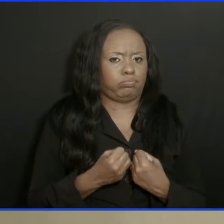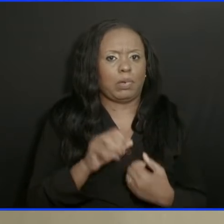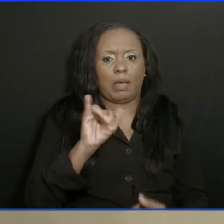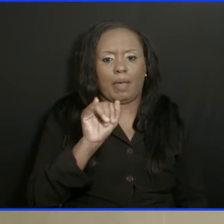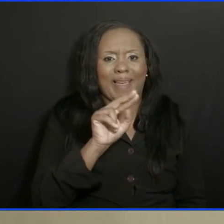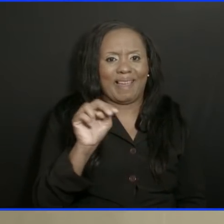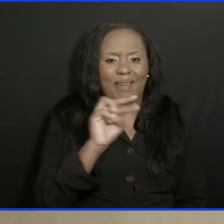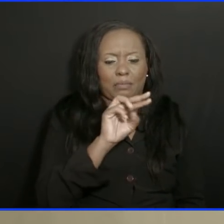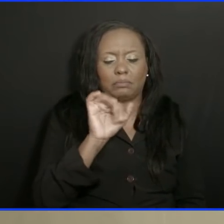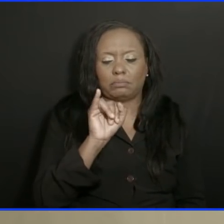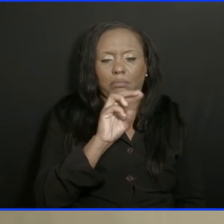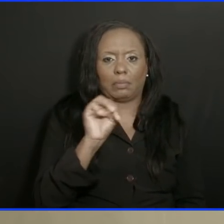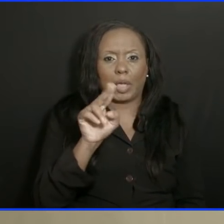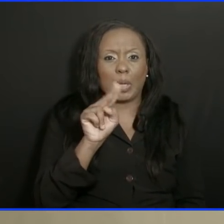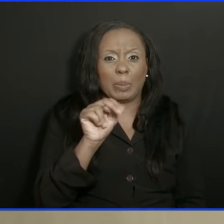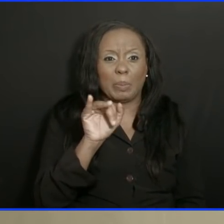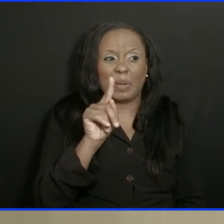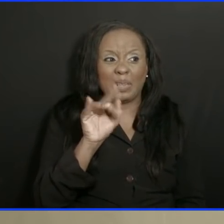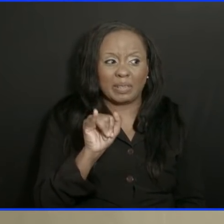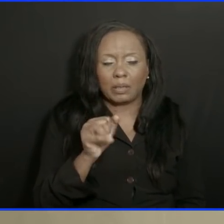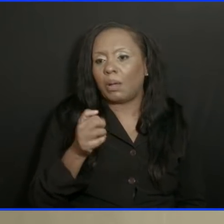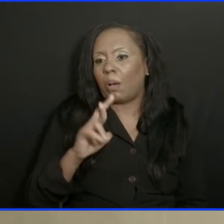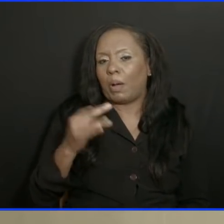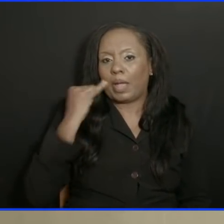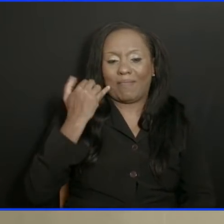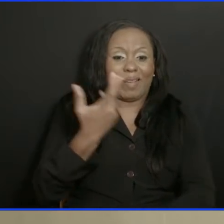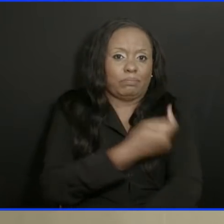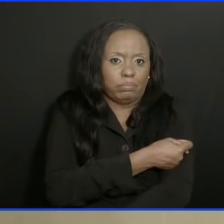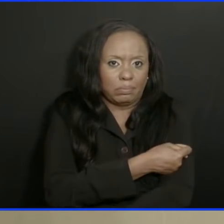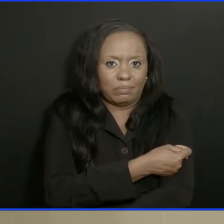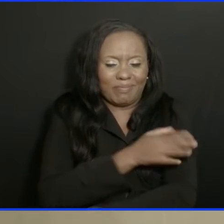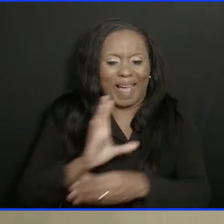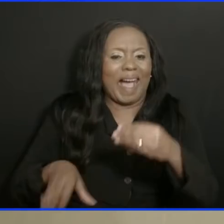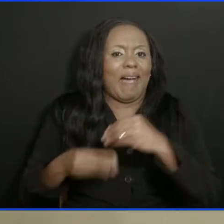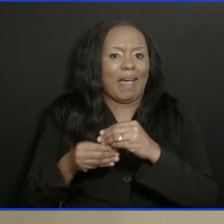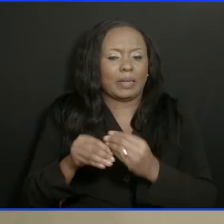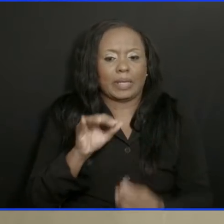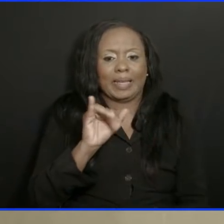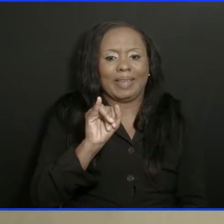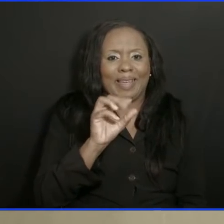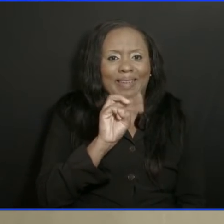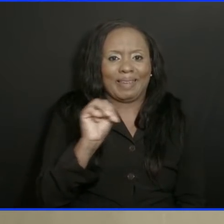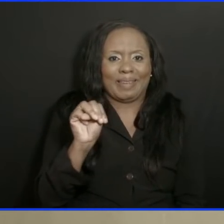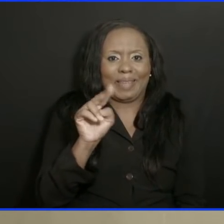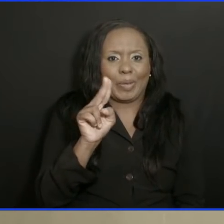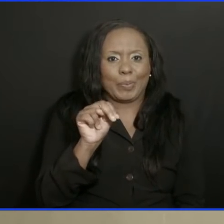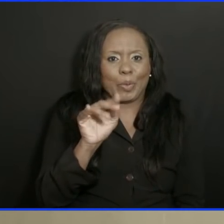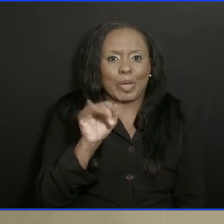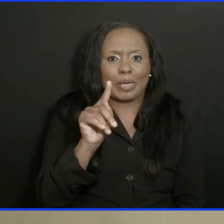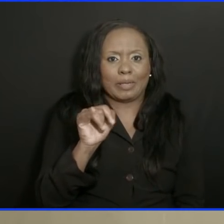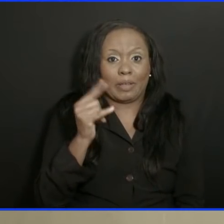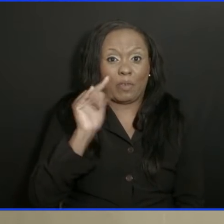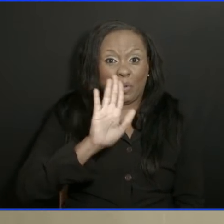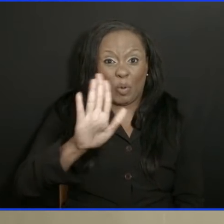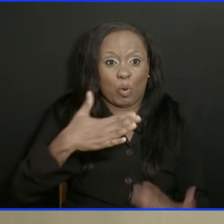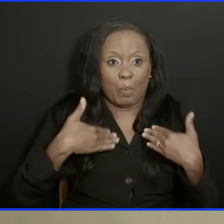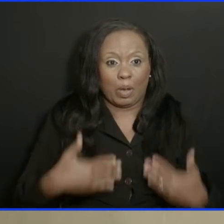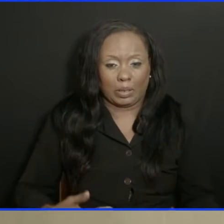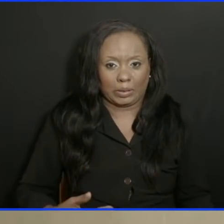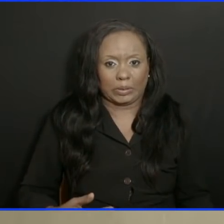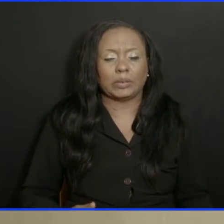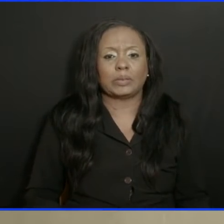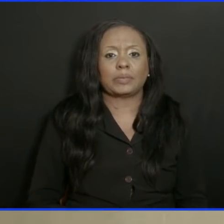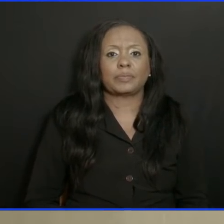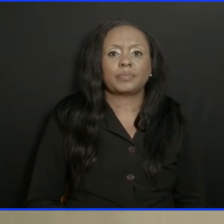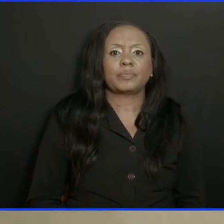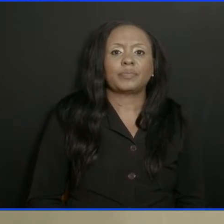important because as one of the key recommendations in responding to Omicron is to strengthen your vaccine program, because the